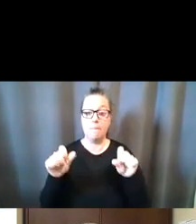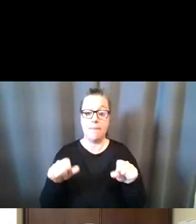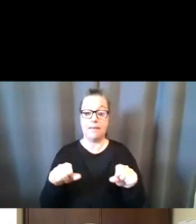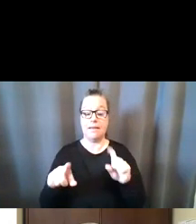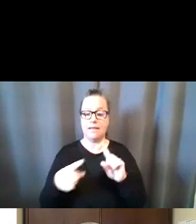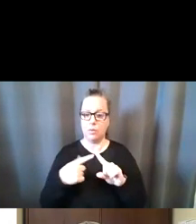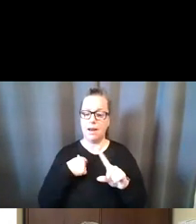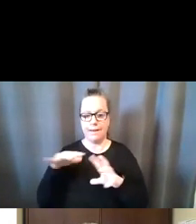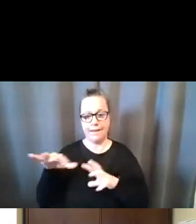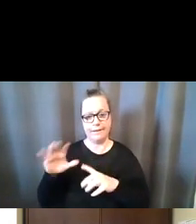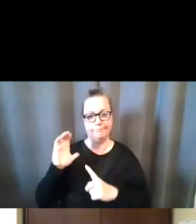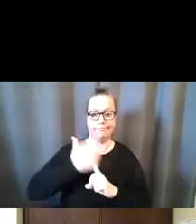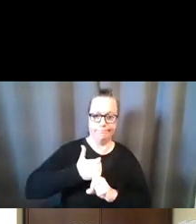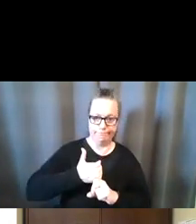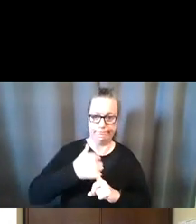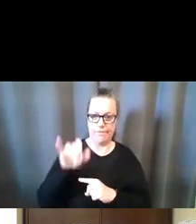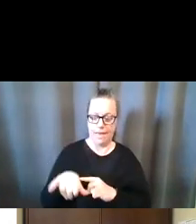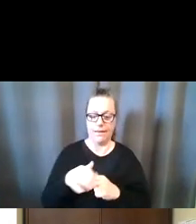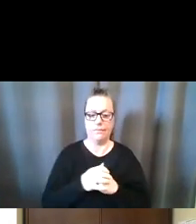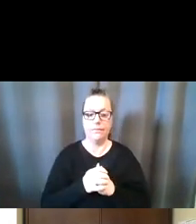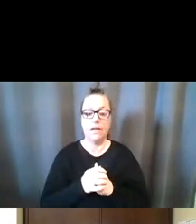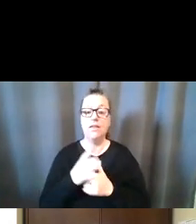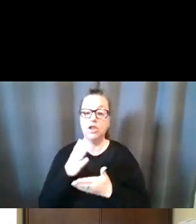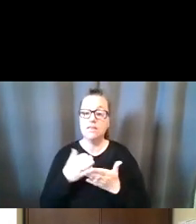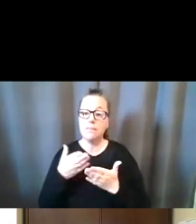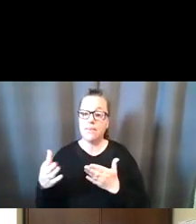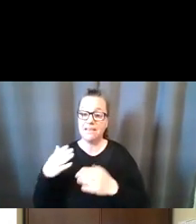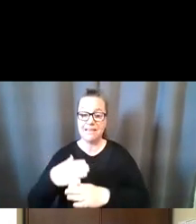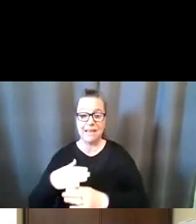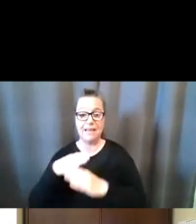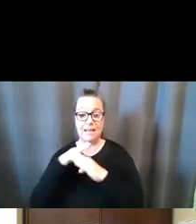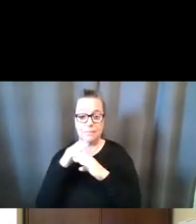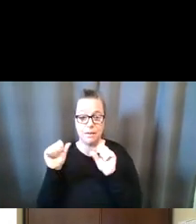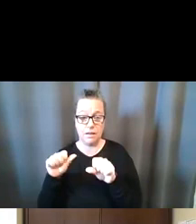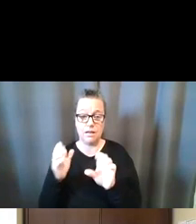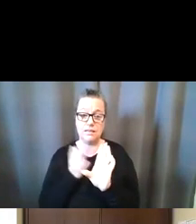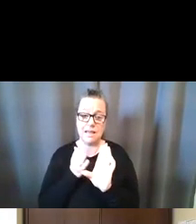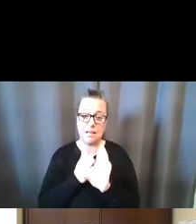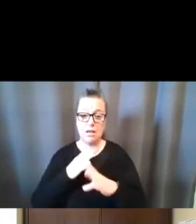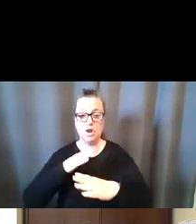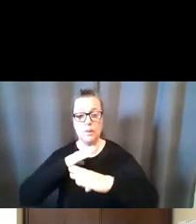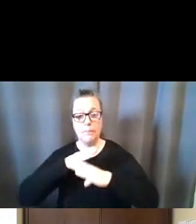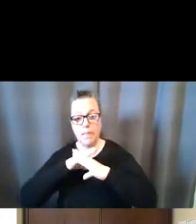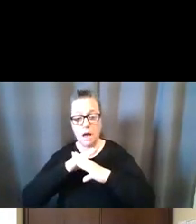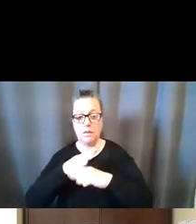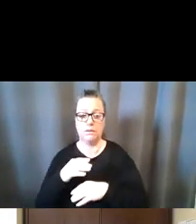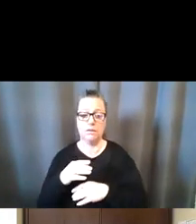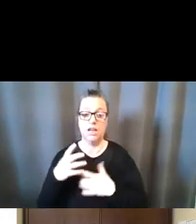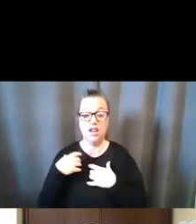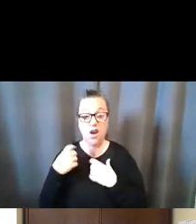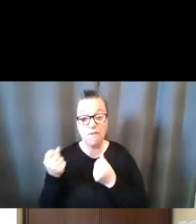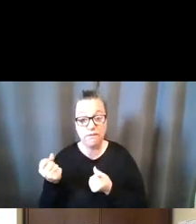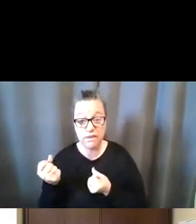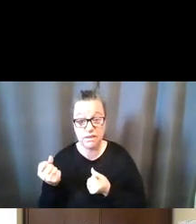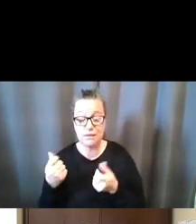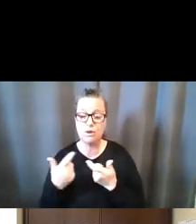into that role. Now, there's some things that can inhibit ability, right? Psychological blocks. Confidence is